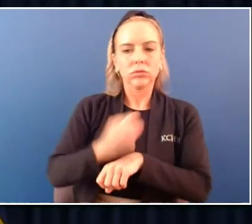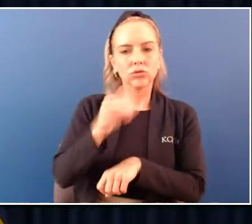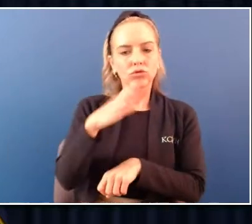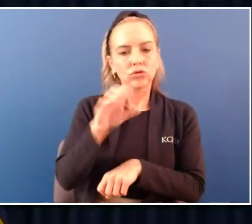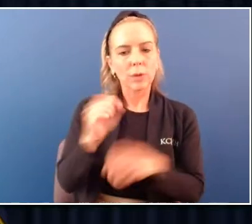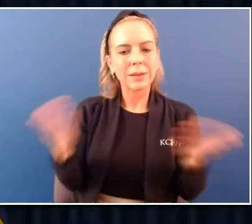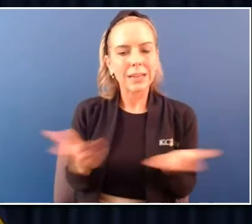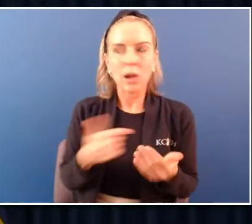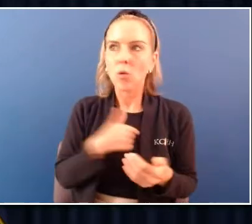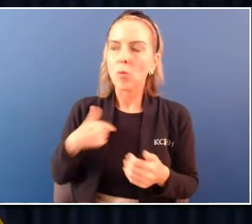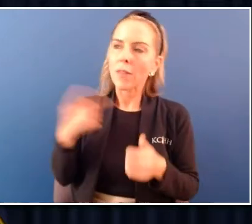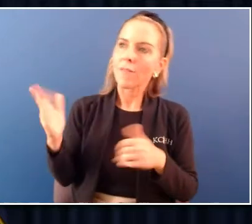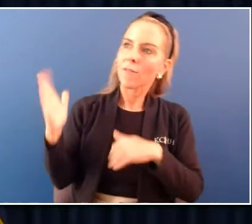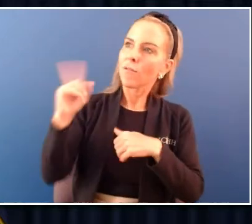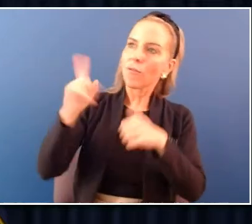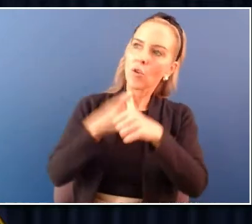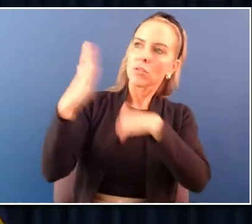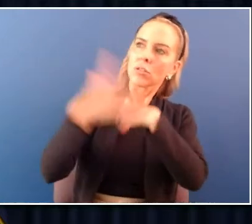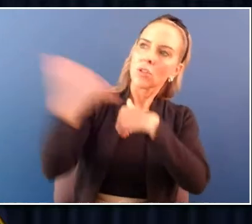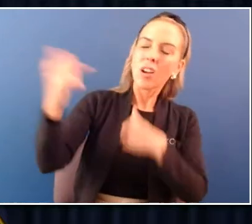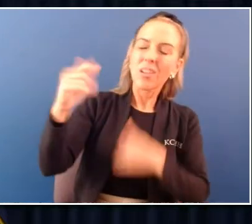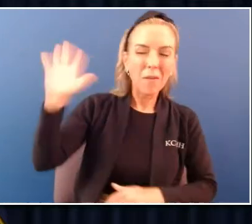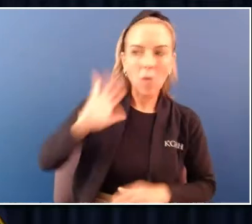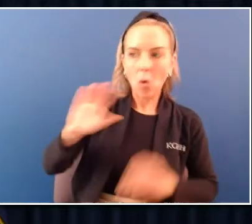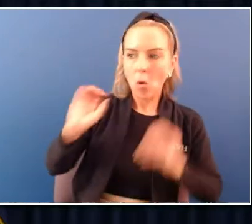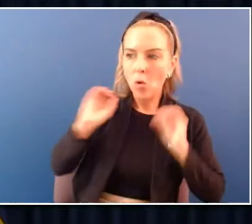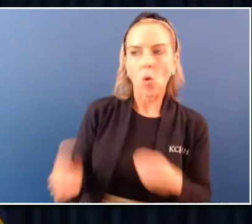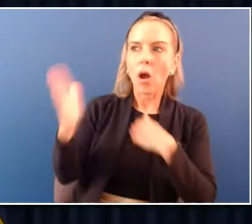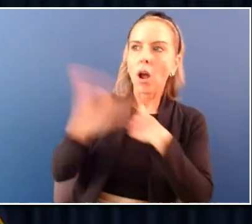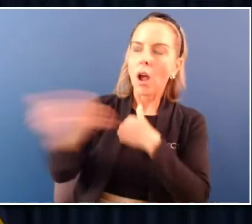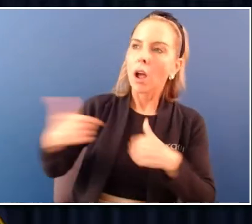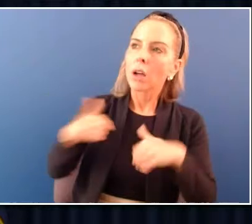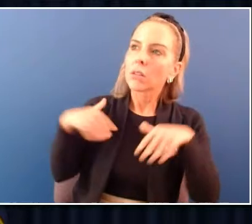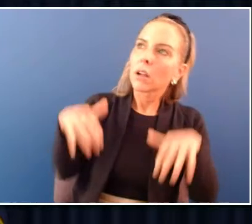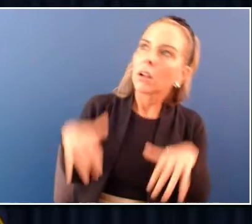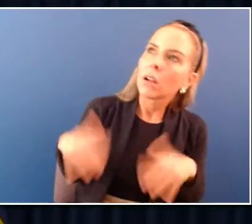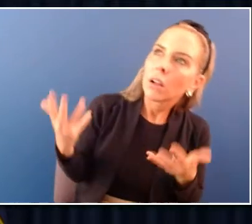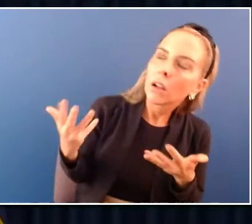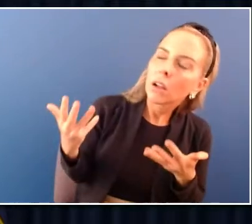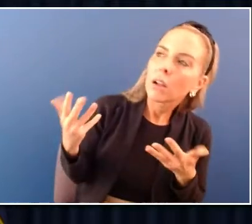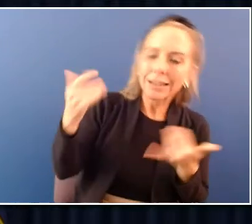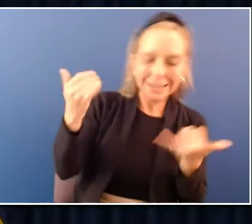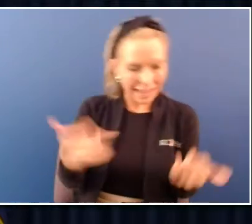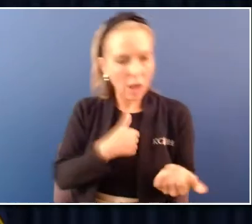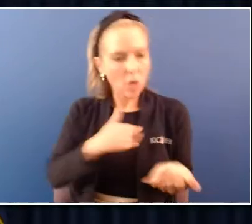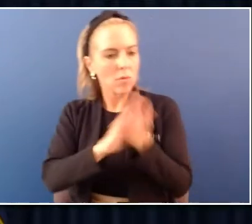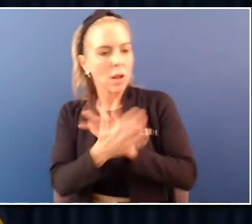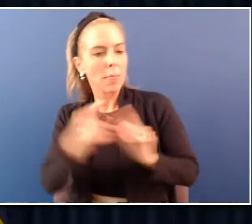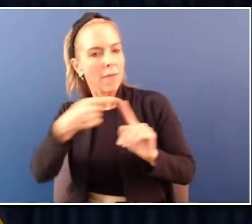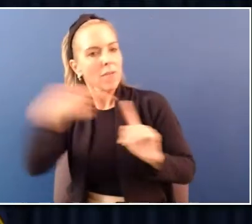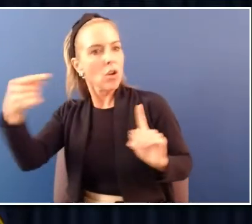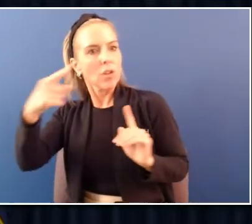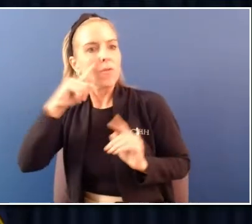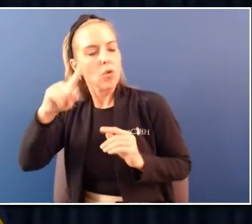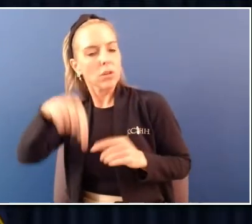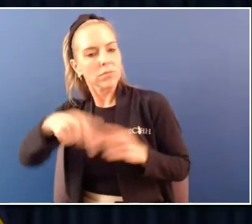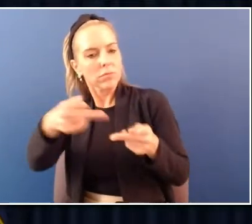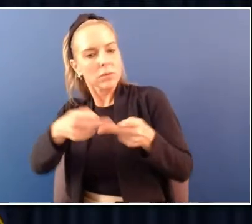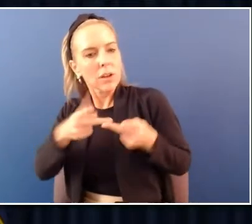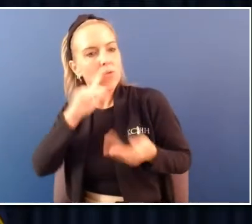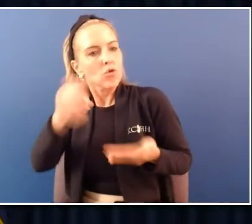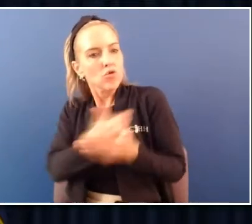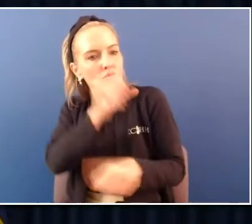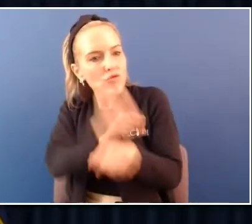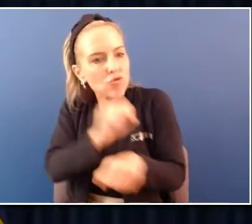the world that used to not call us at all. We are a destination for new jobs, for new investment,